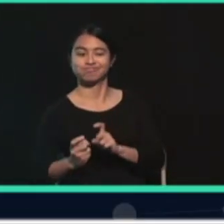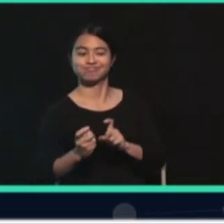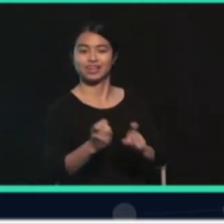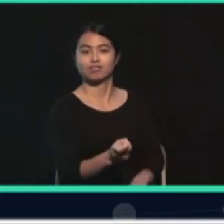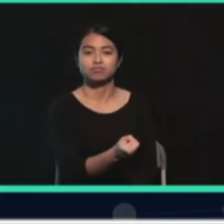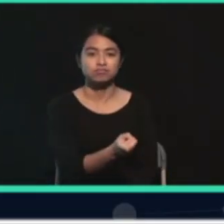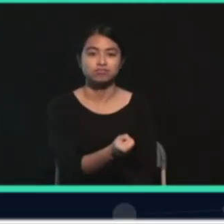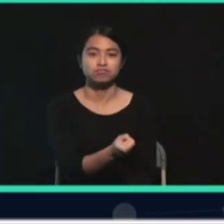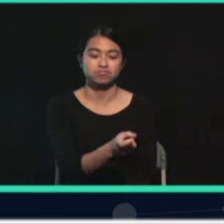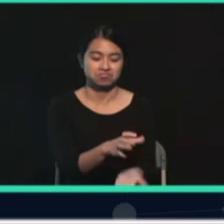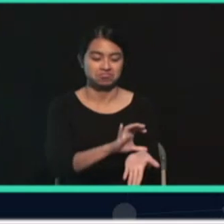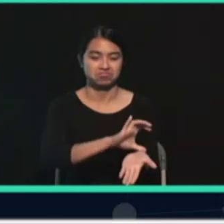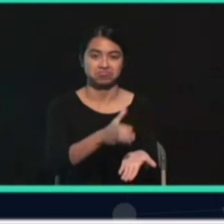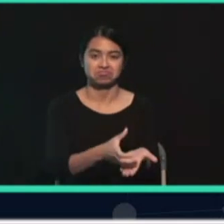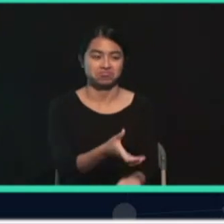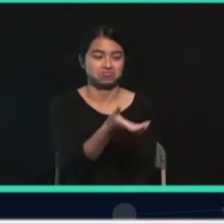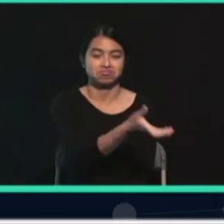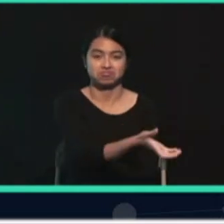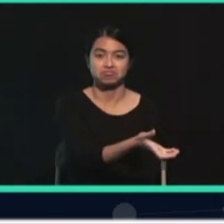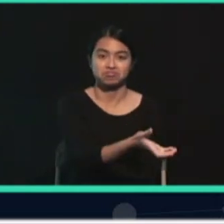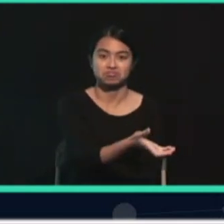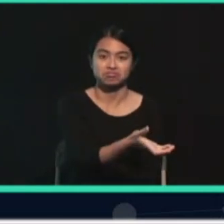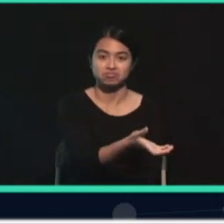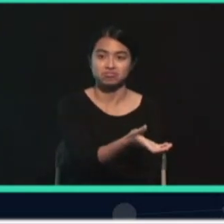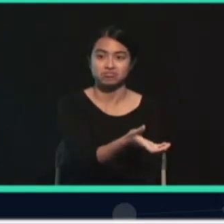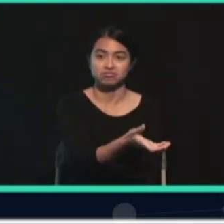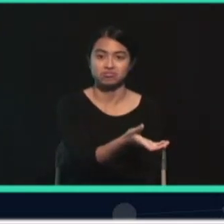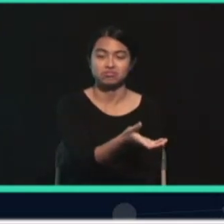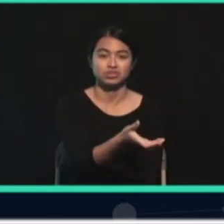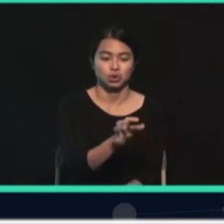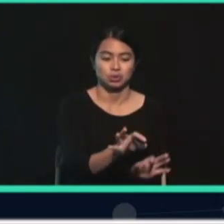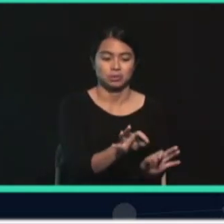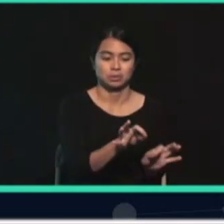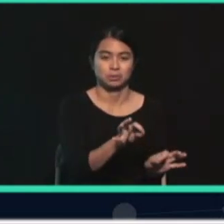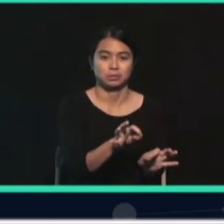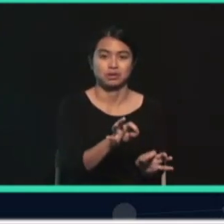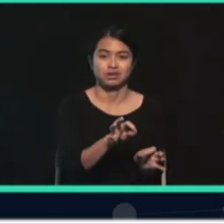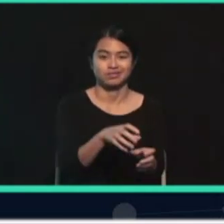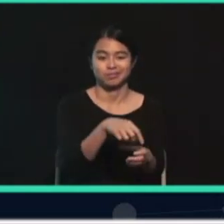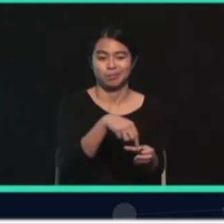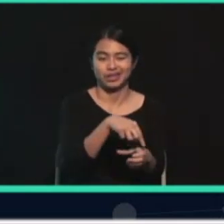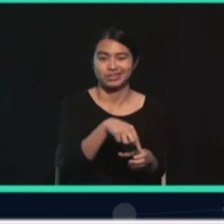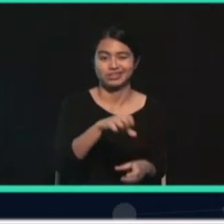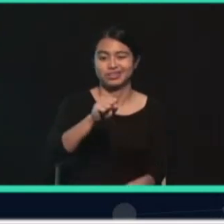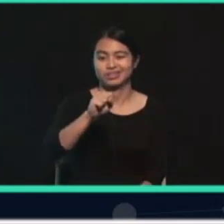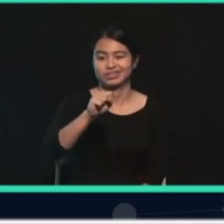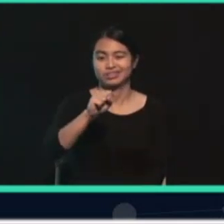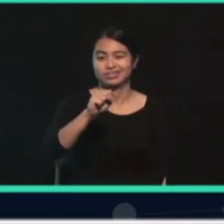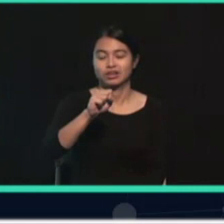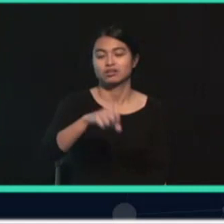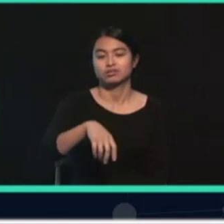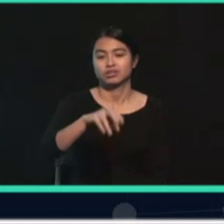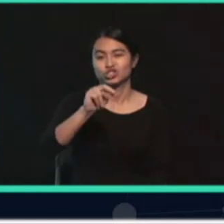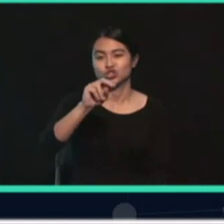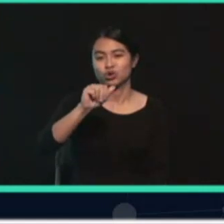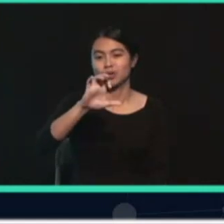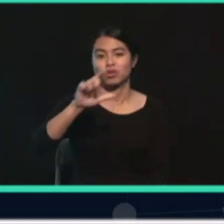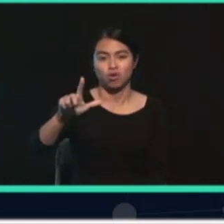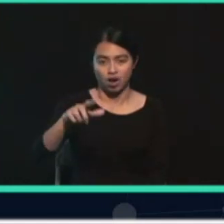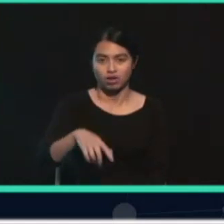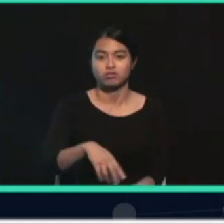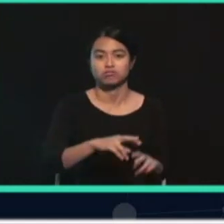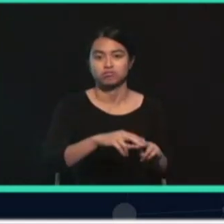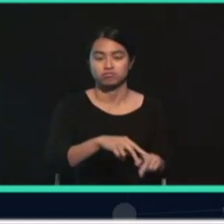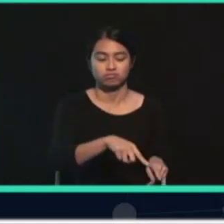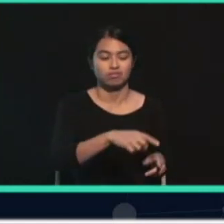check up front. And then you mix it just with sodium chloride, and then you blend it, and then you filtrate